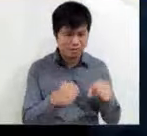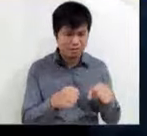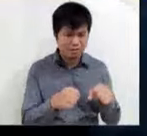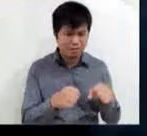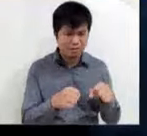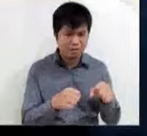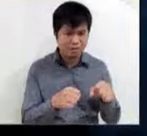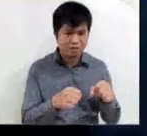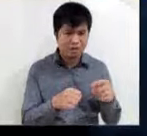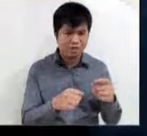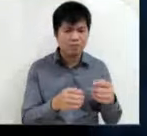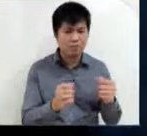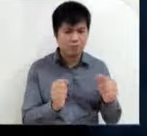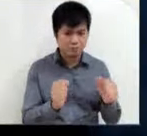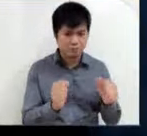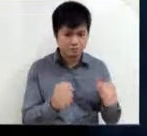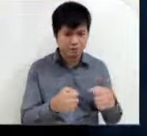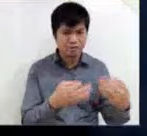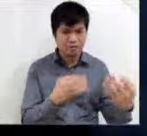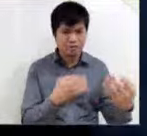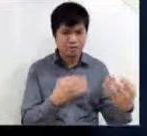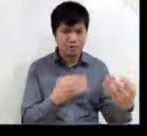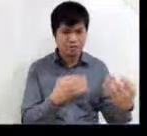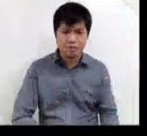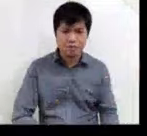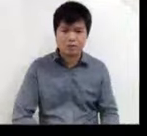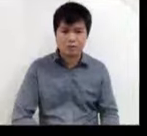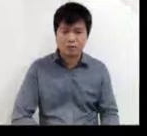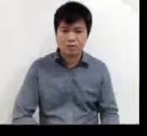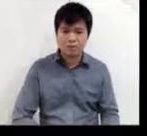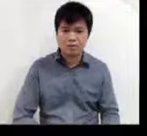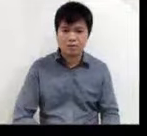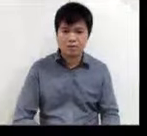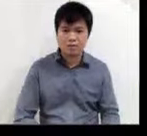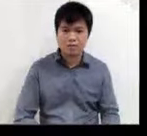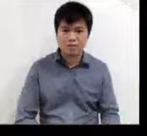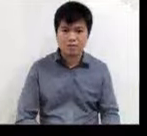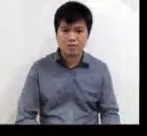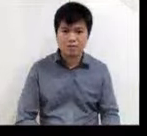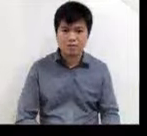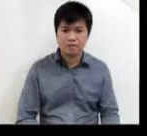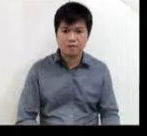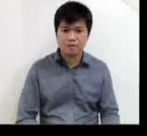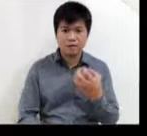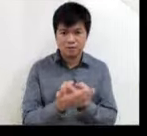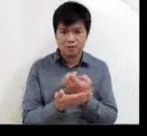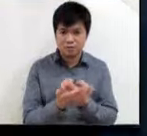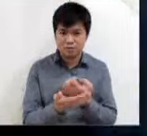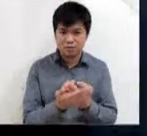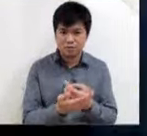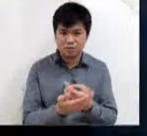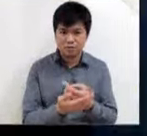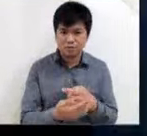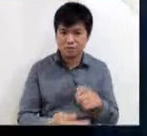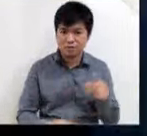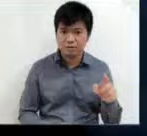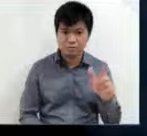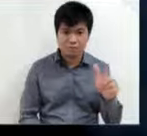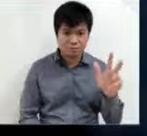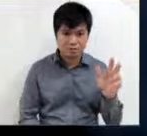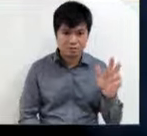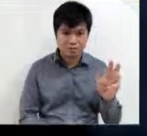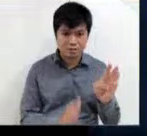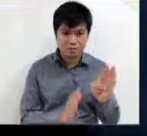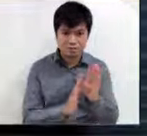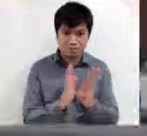the next couple of years? I think it will. I think those are the hard economic times. The 33 billion number that you mentioned was for